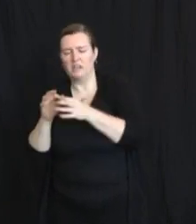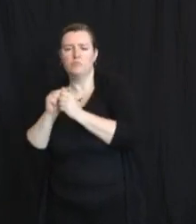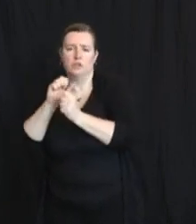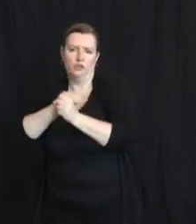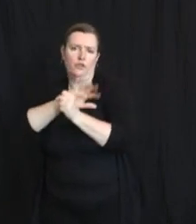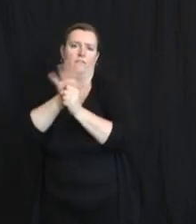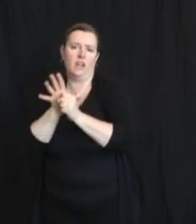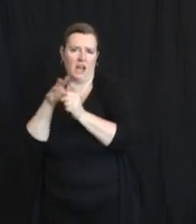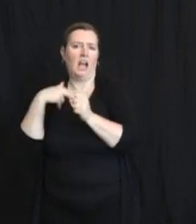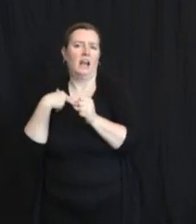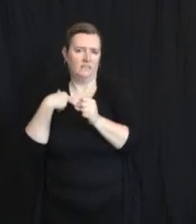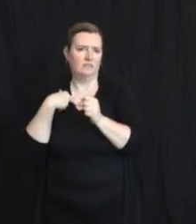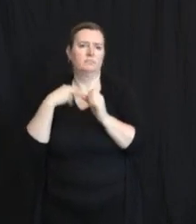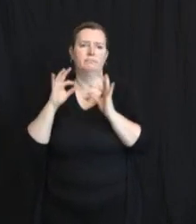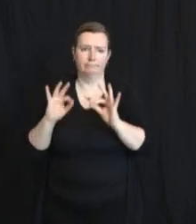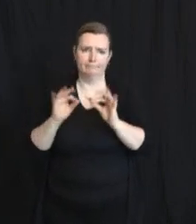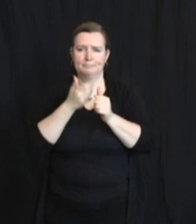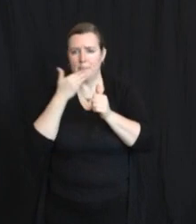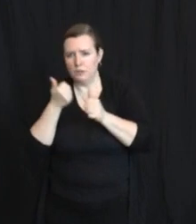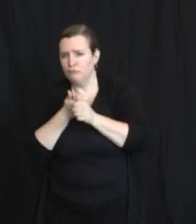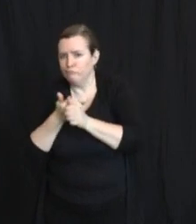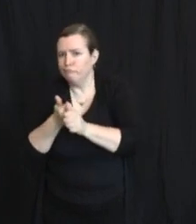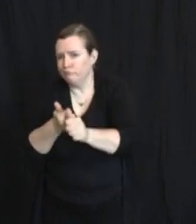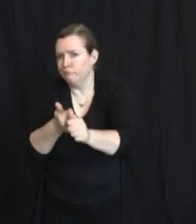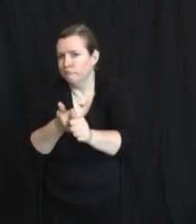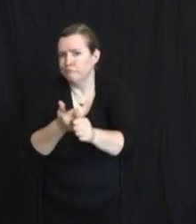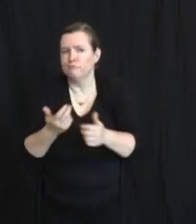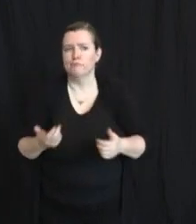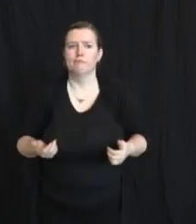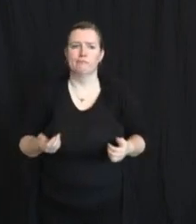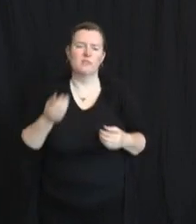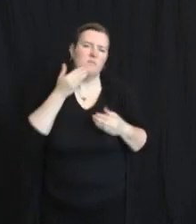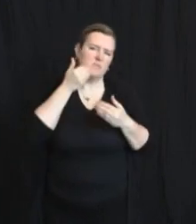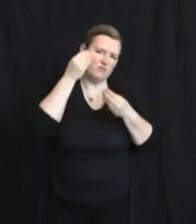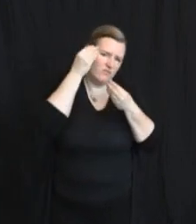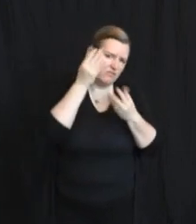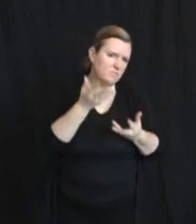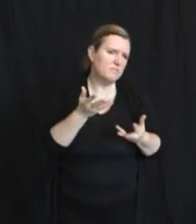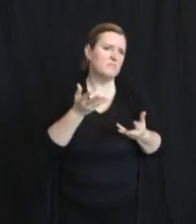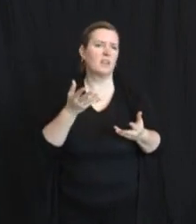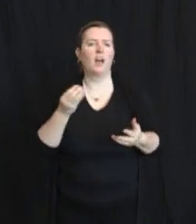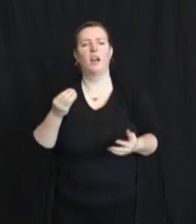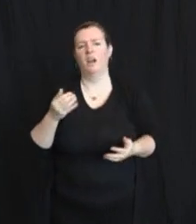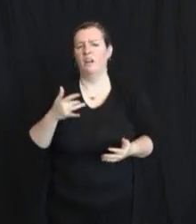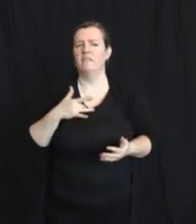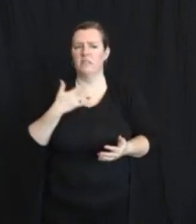We do expect that you will see on our dashboard an increase in the number of deaths